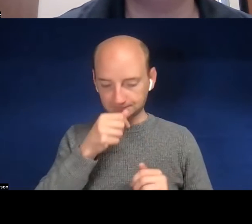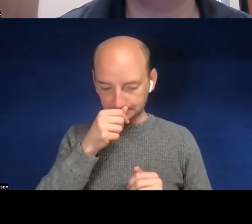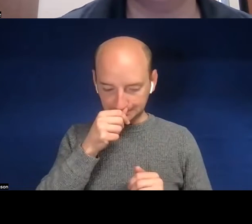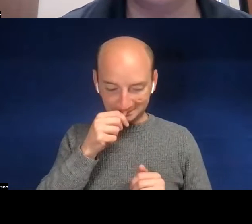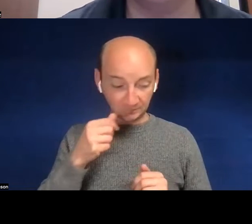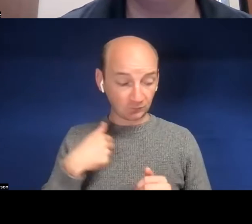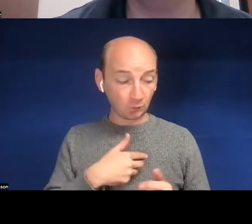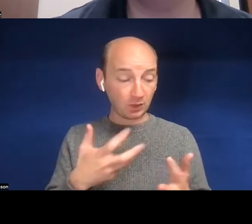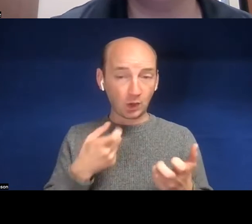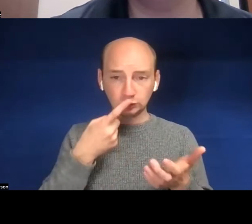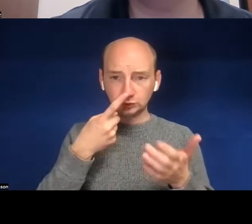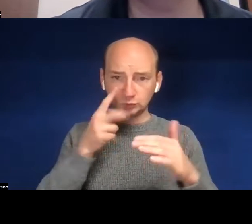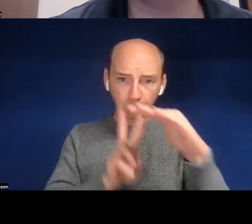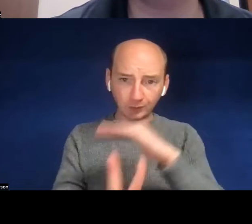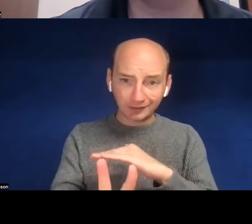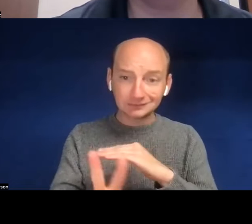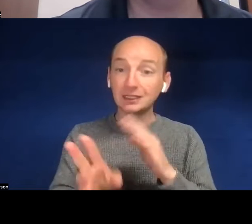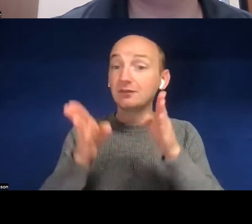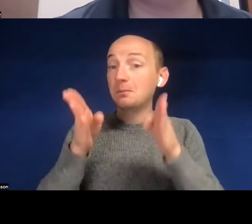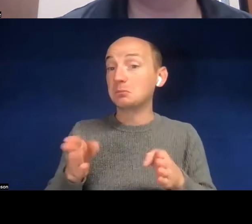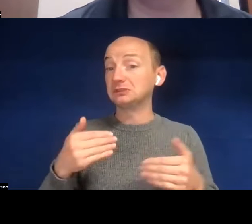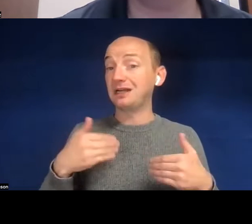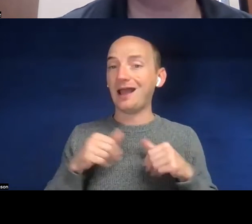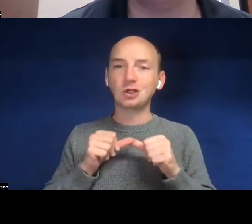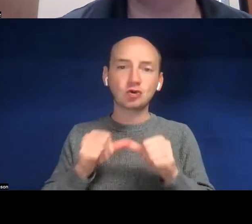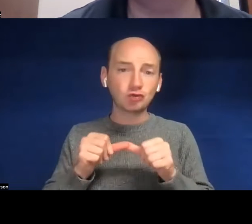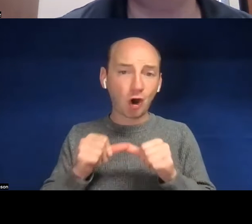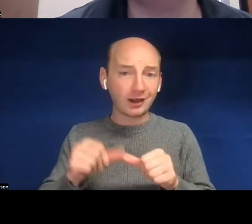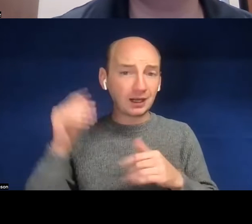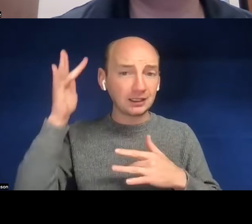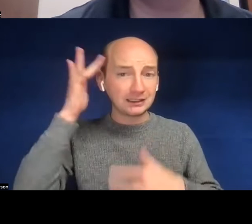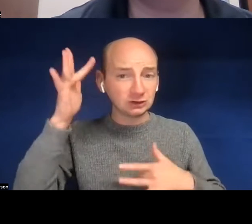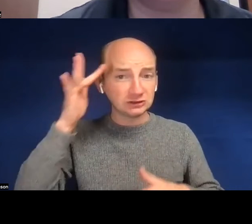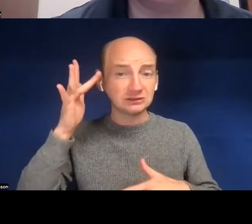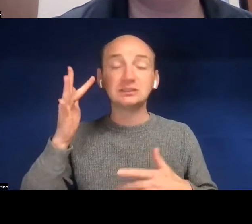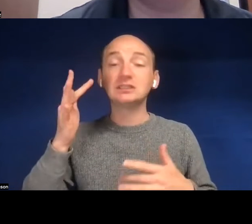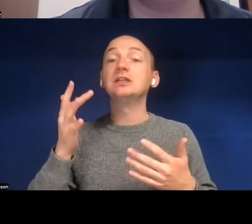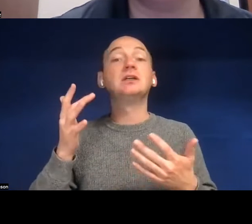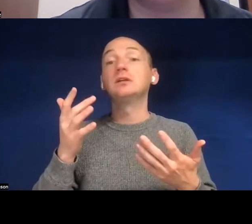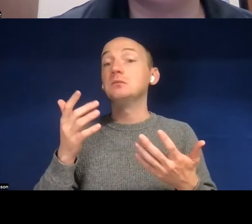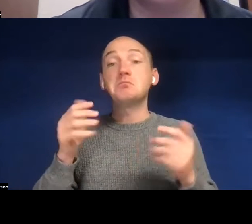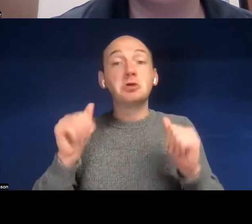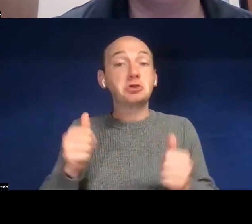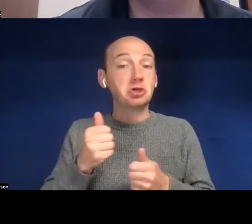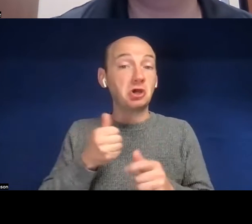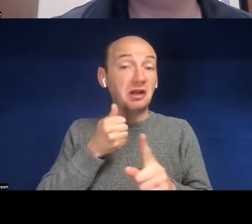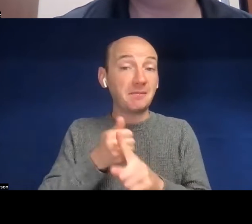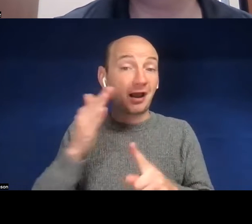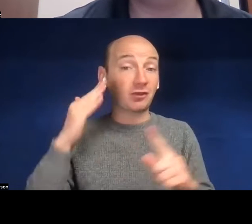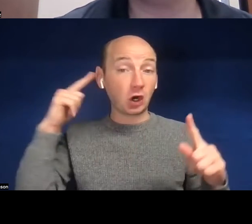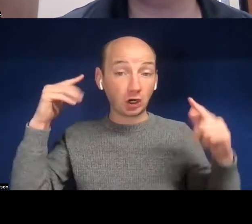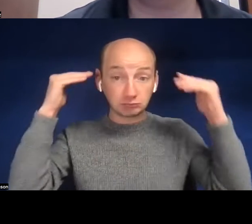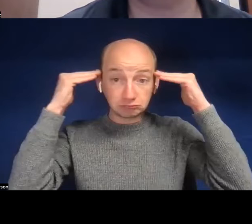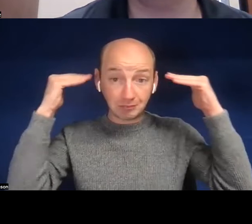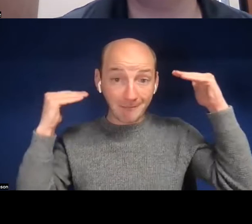someone has a persistent condition that might generate imbalance in the way a person is walking,